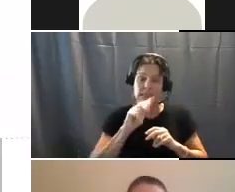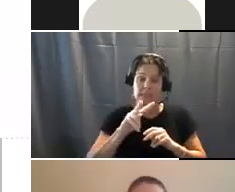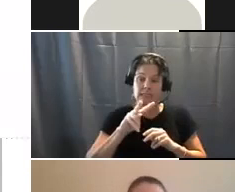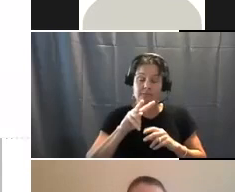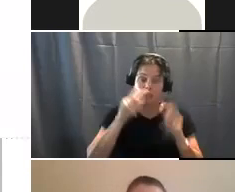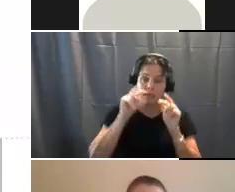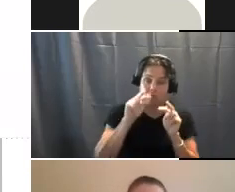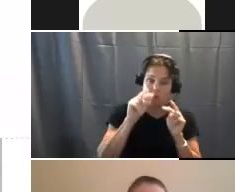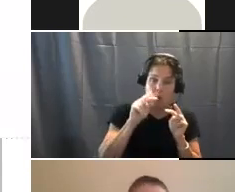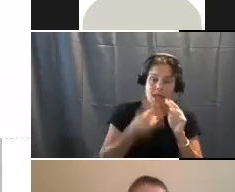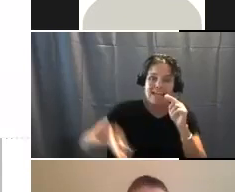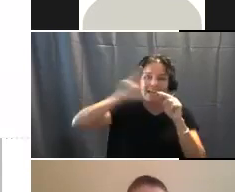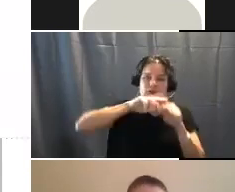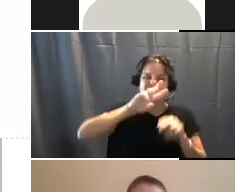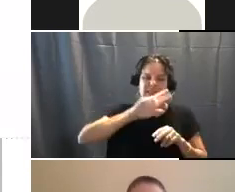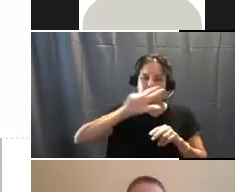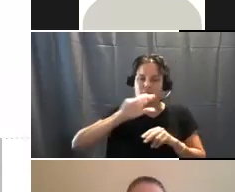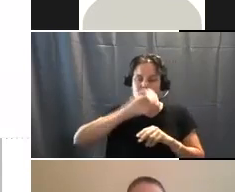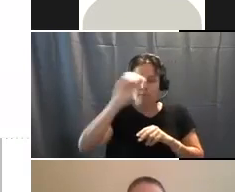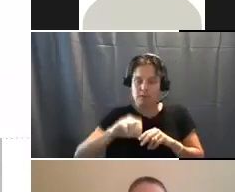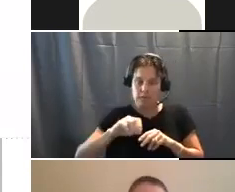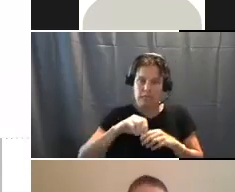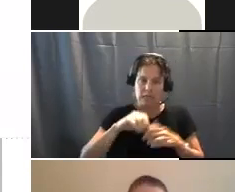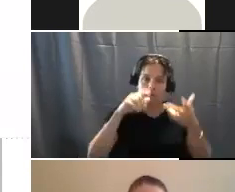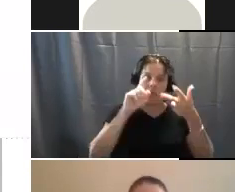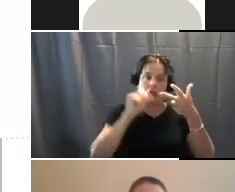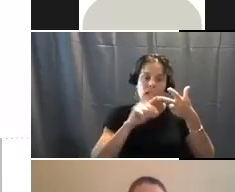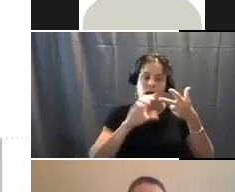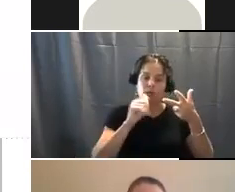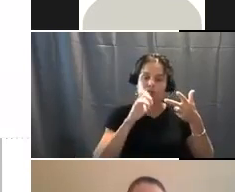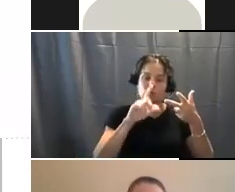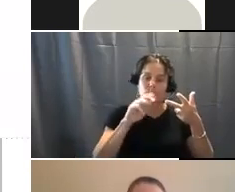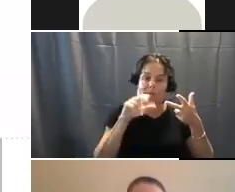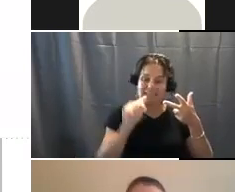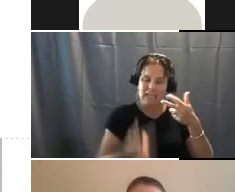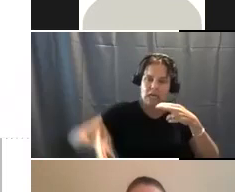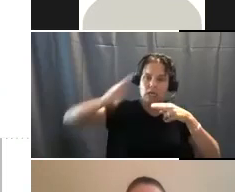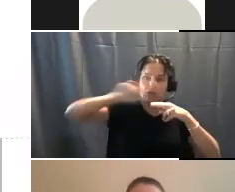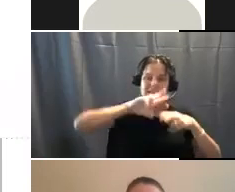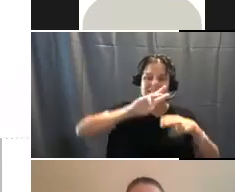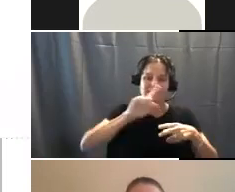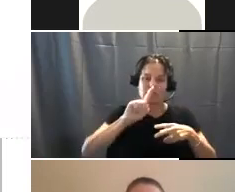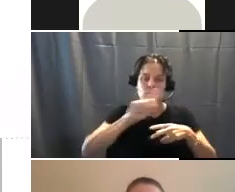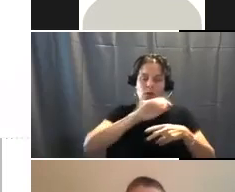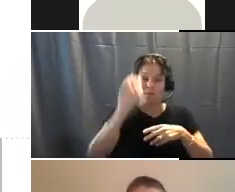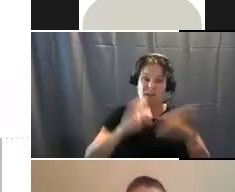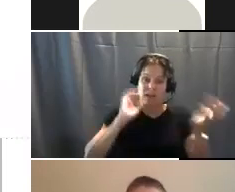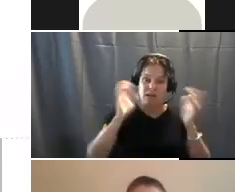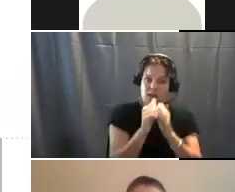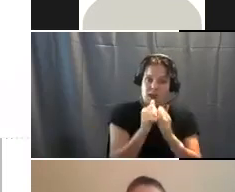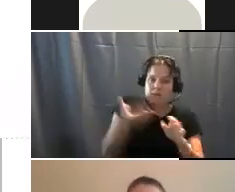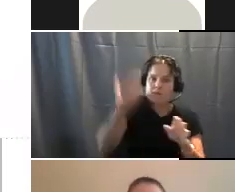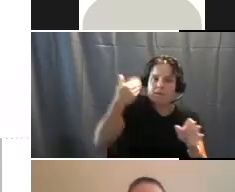by 63%, and social media engagement increasing by 61% over normal usage